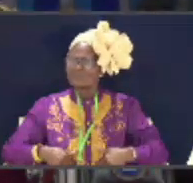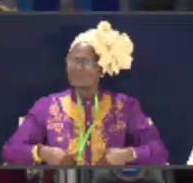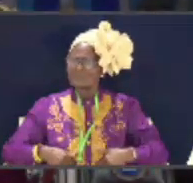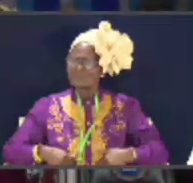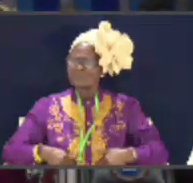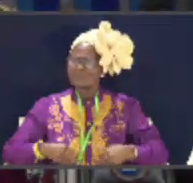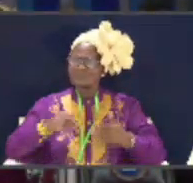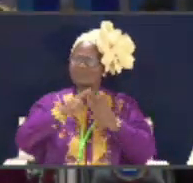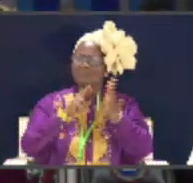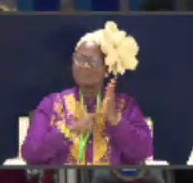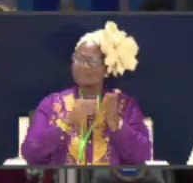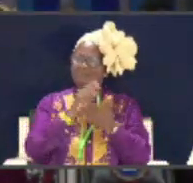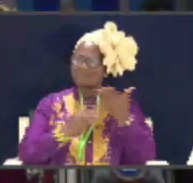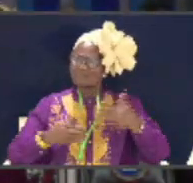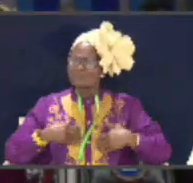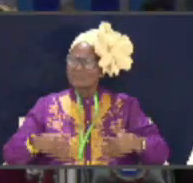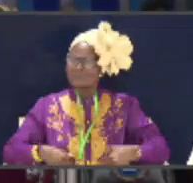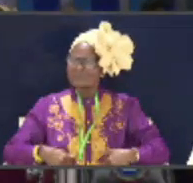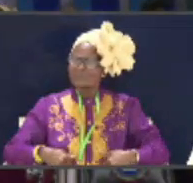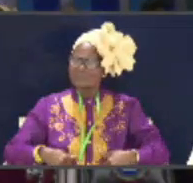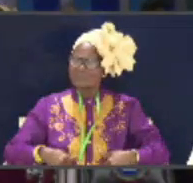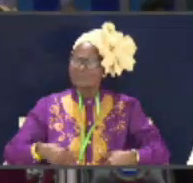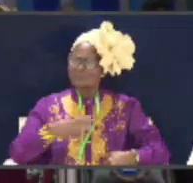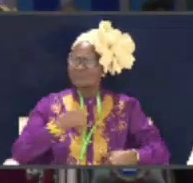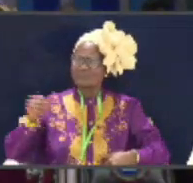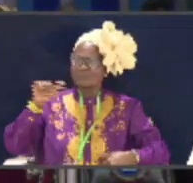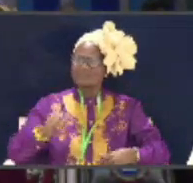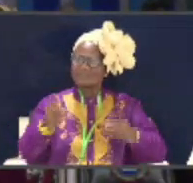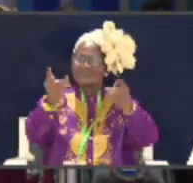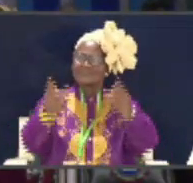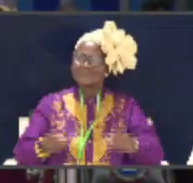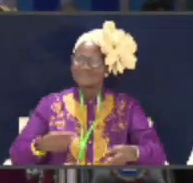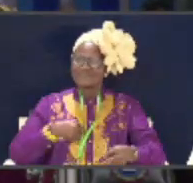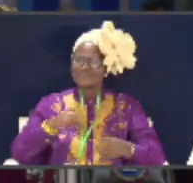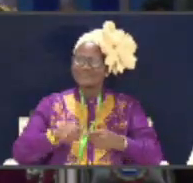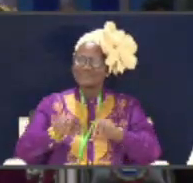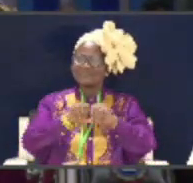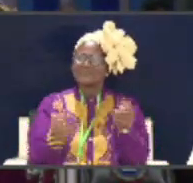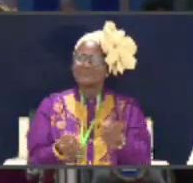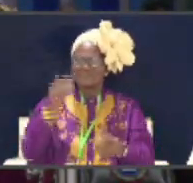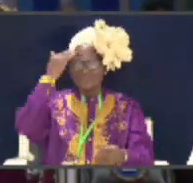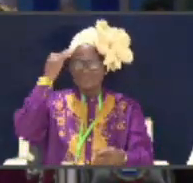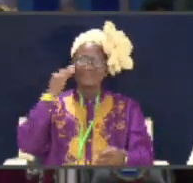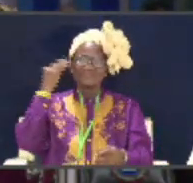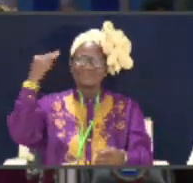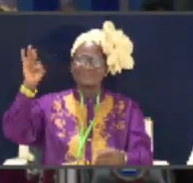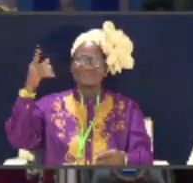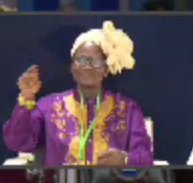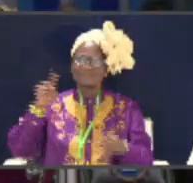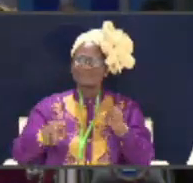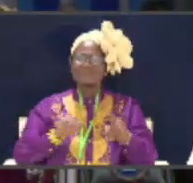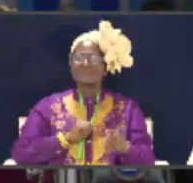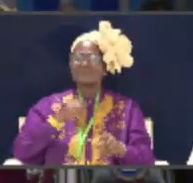reports somebody and they want me to break the head of the fellow they have reported, I've always told them,